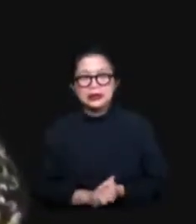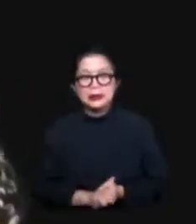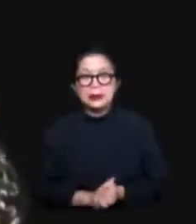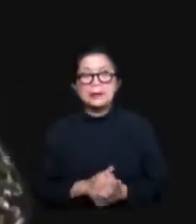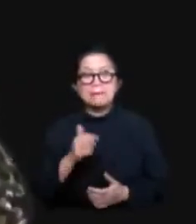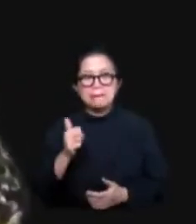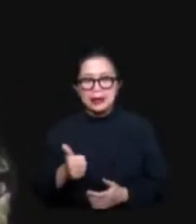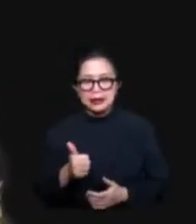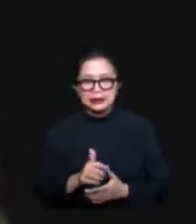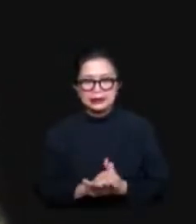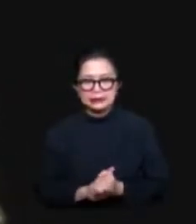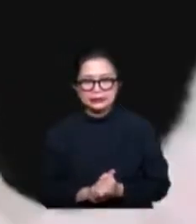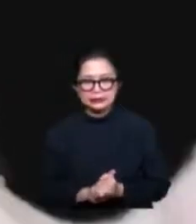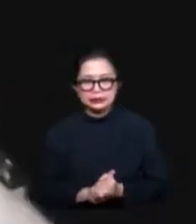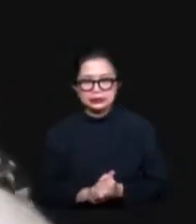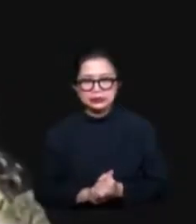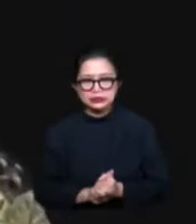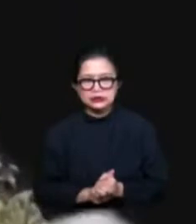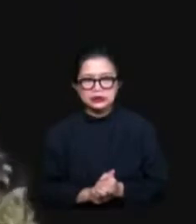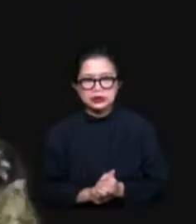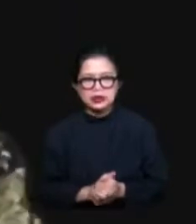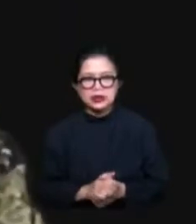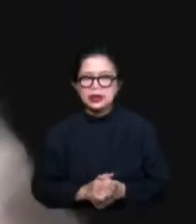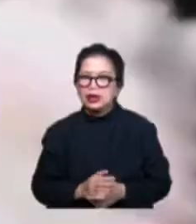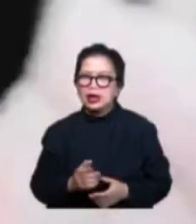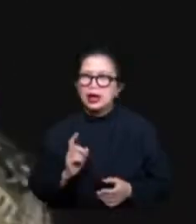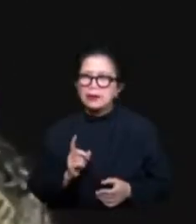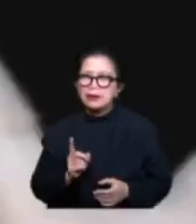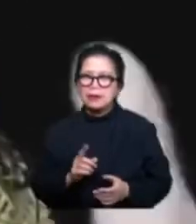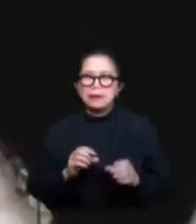because many city